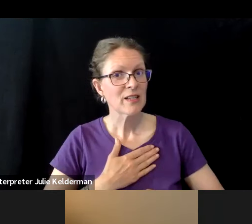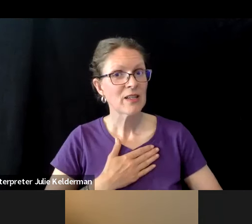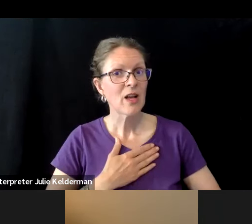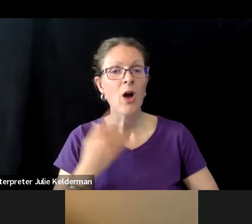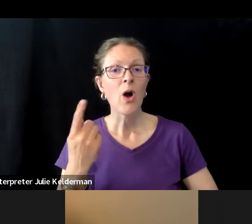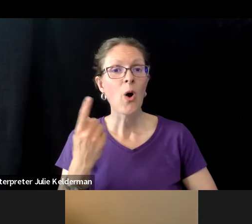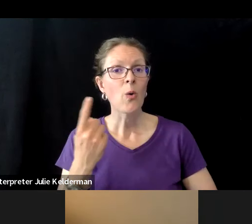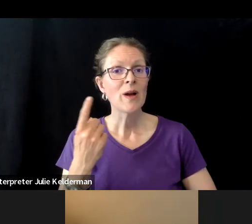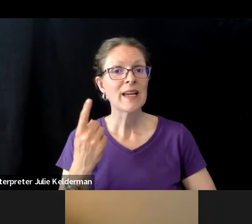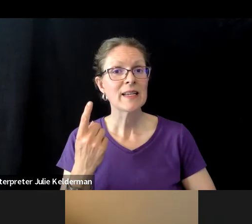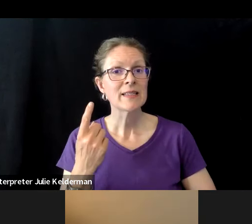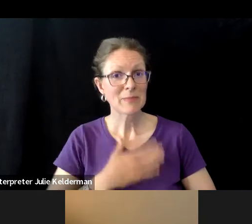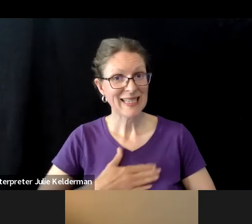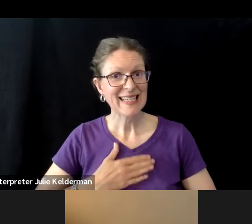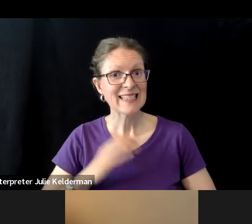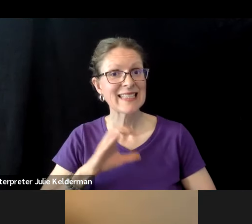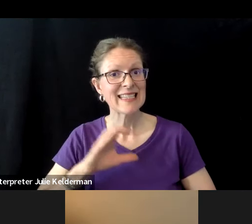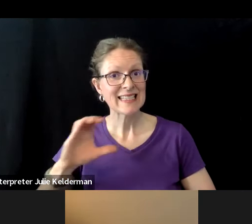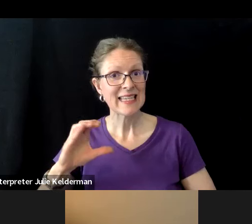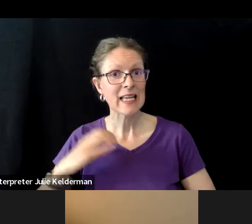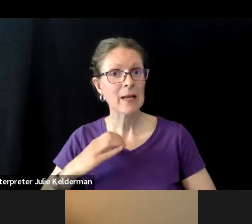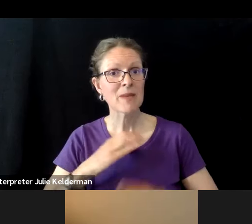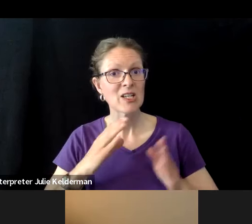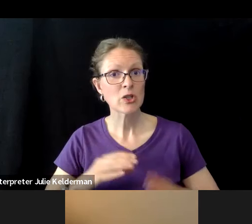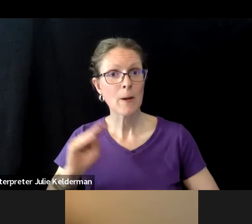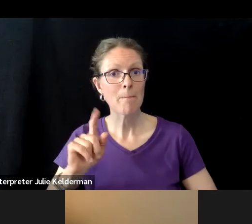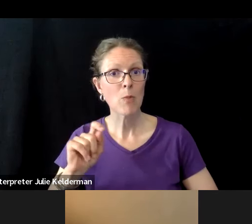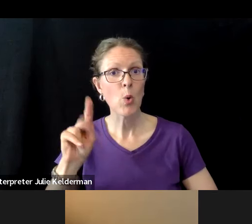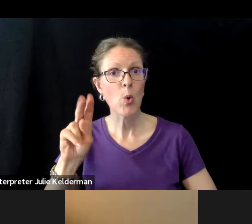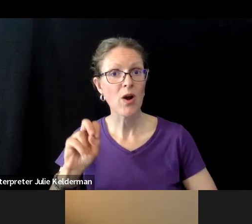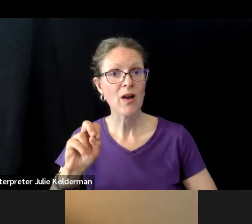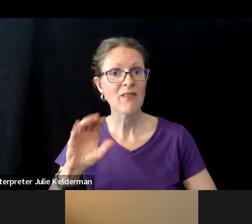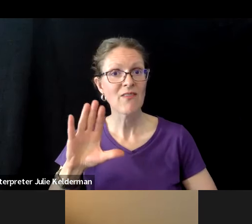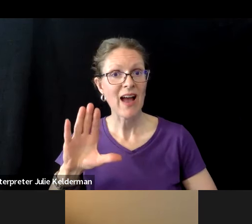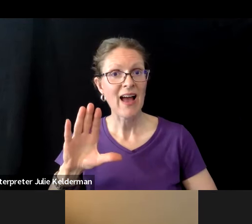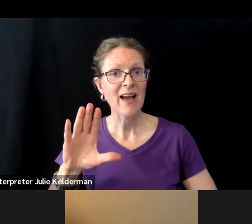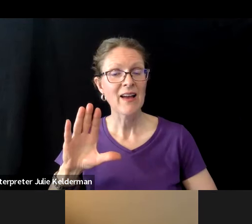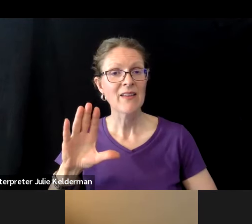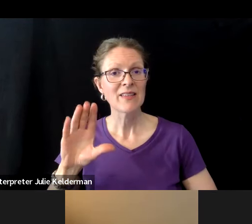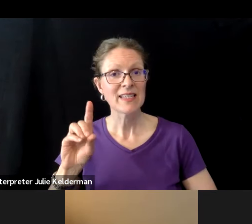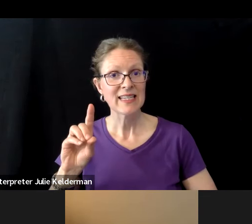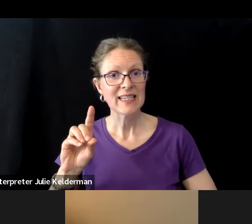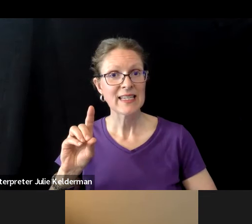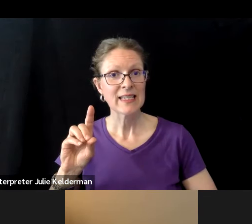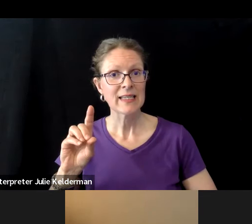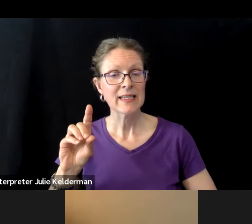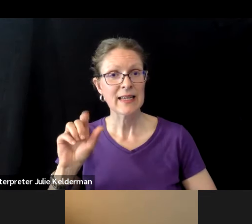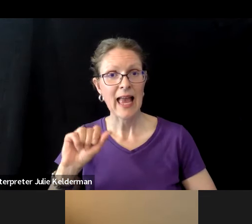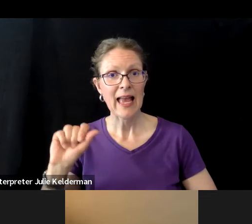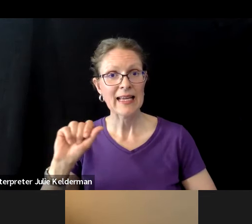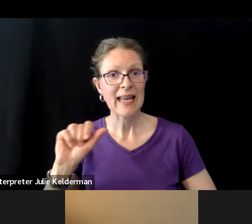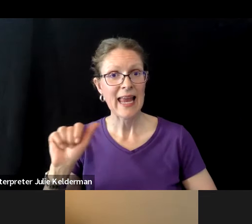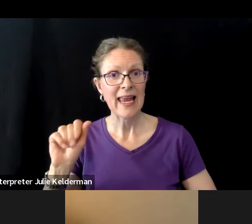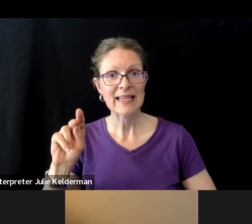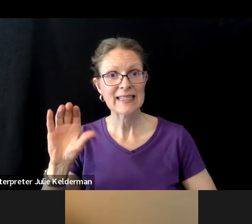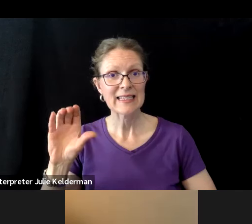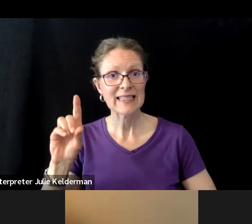CC Commissioner Moore, 5DO5 at anc.dc.gov, and Commissioner Blacknell